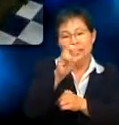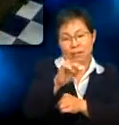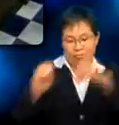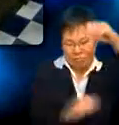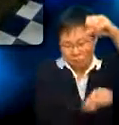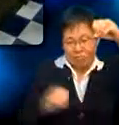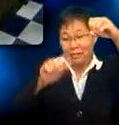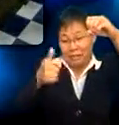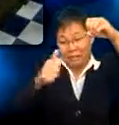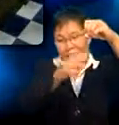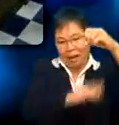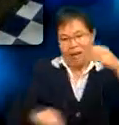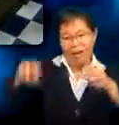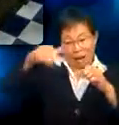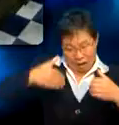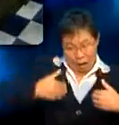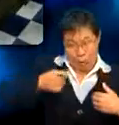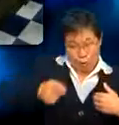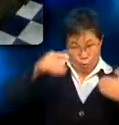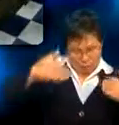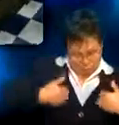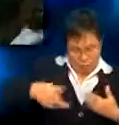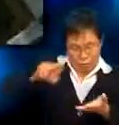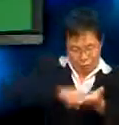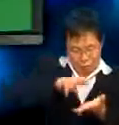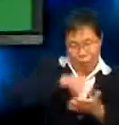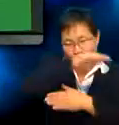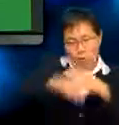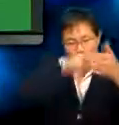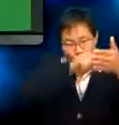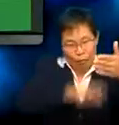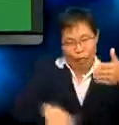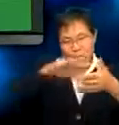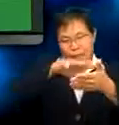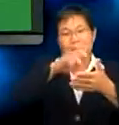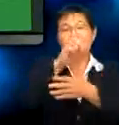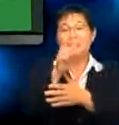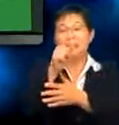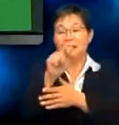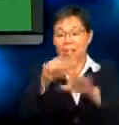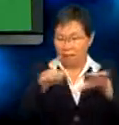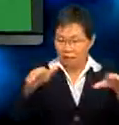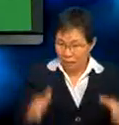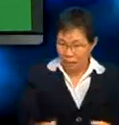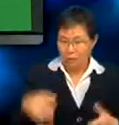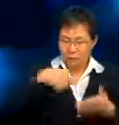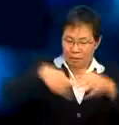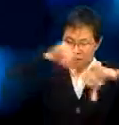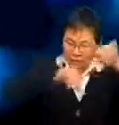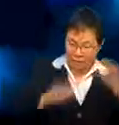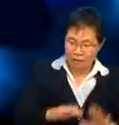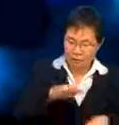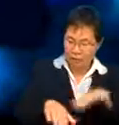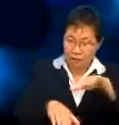Then, you have to record all the readings in a data table. This scientific step